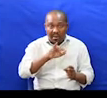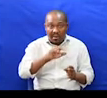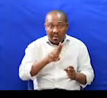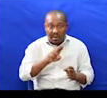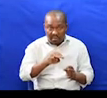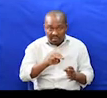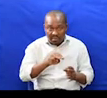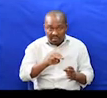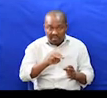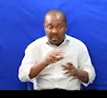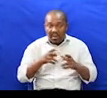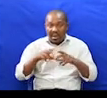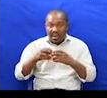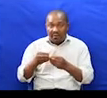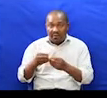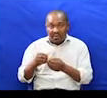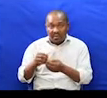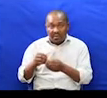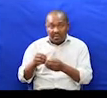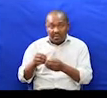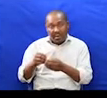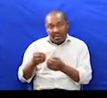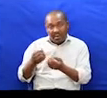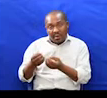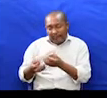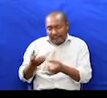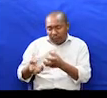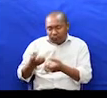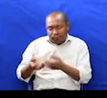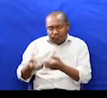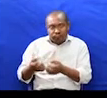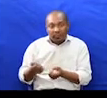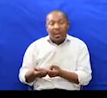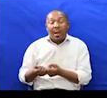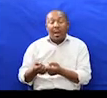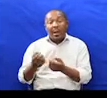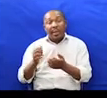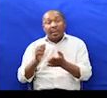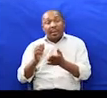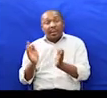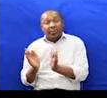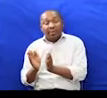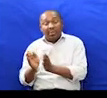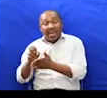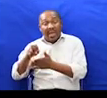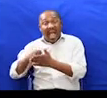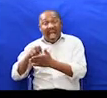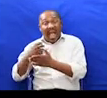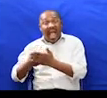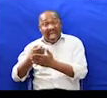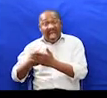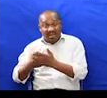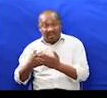this top bottle, it will remain iron and is not another atom. It is